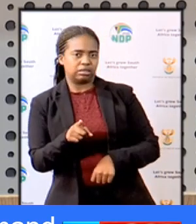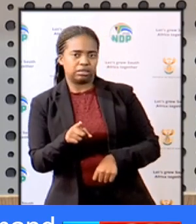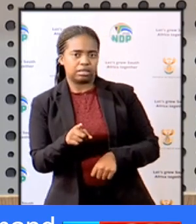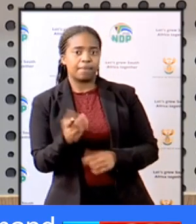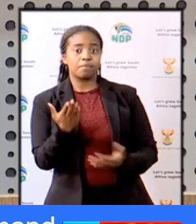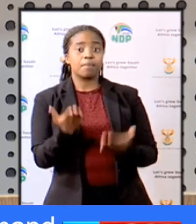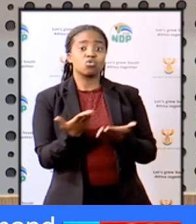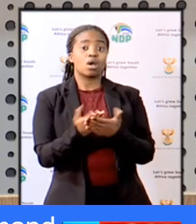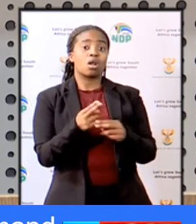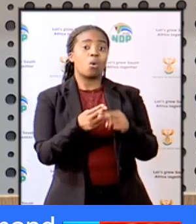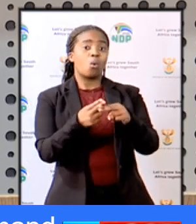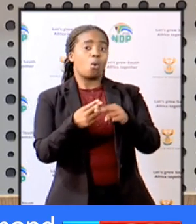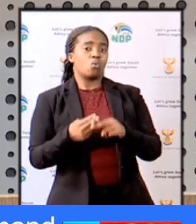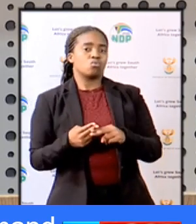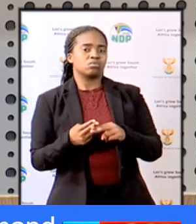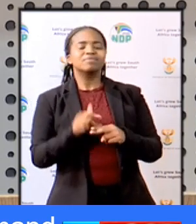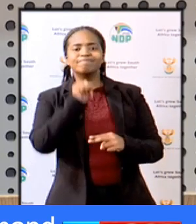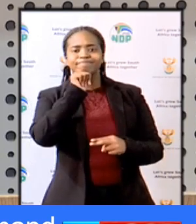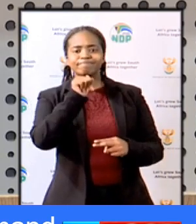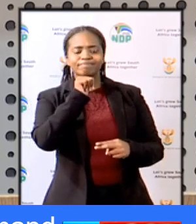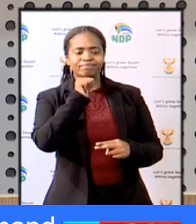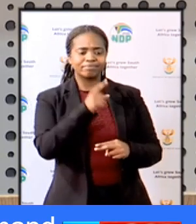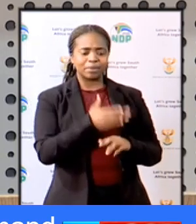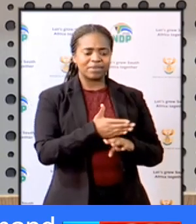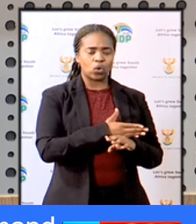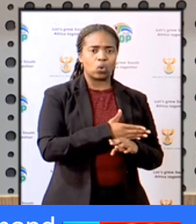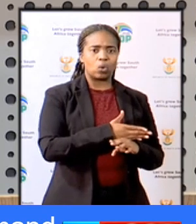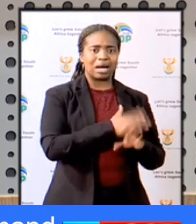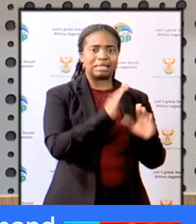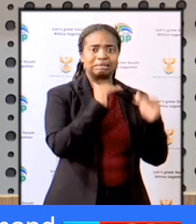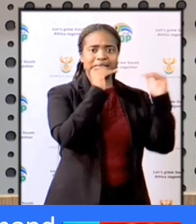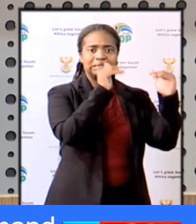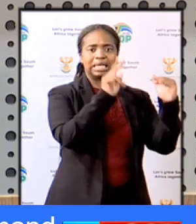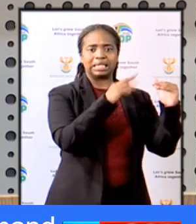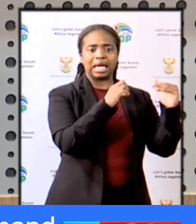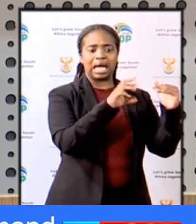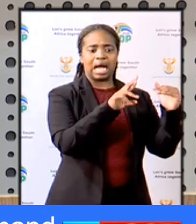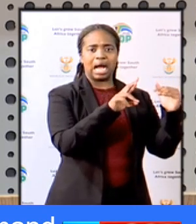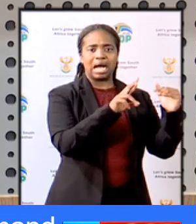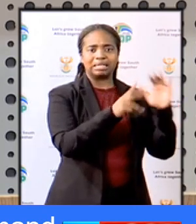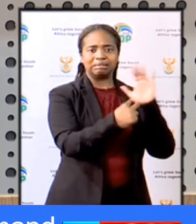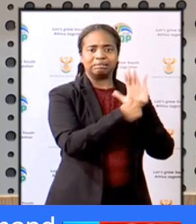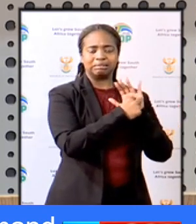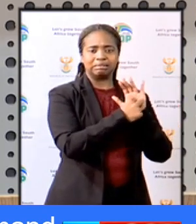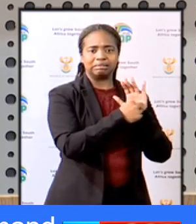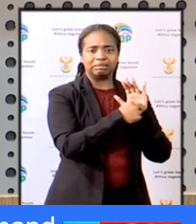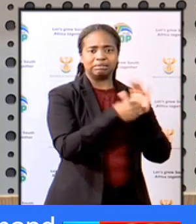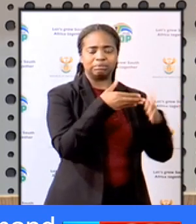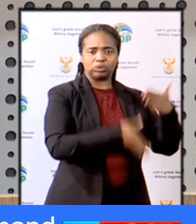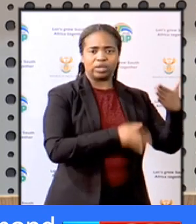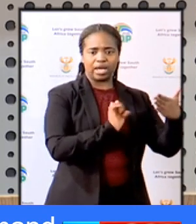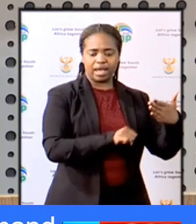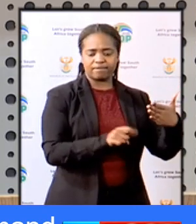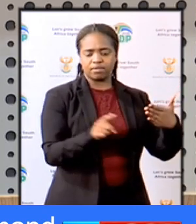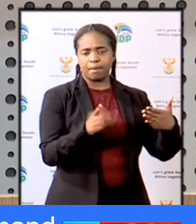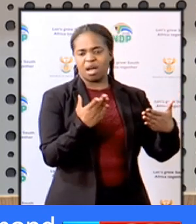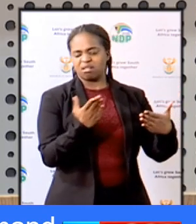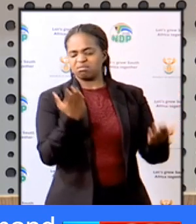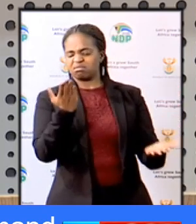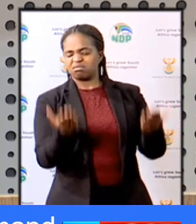able to get a loan then, even though your debt levels are high. The risk with that